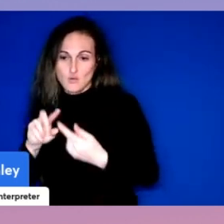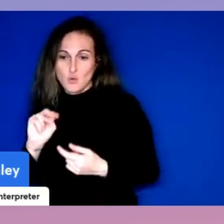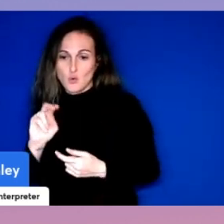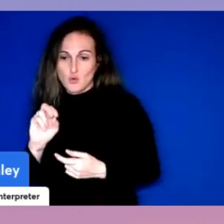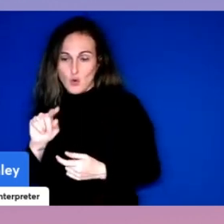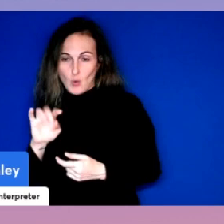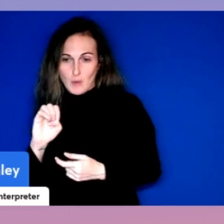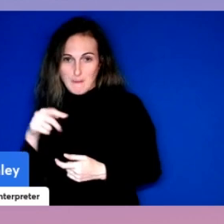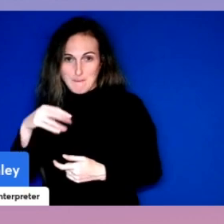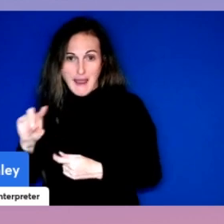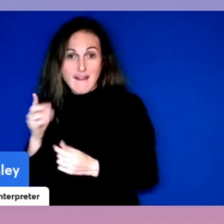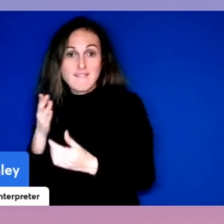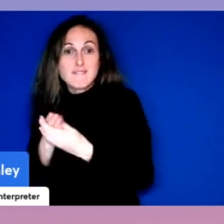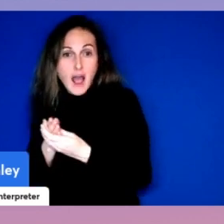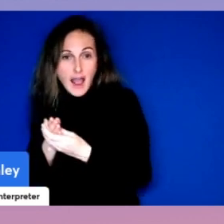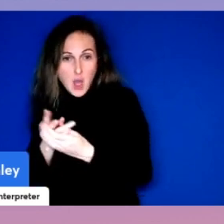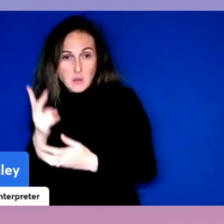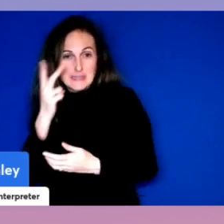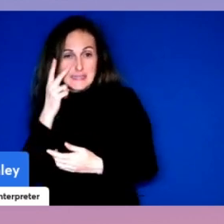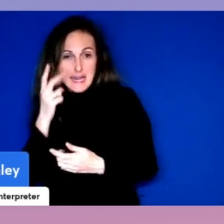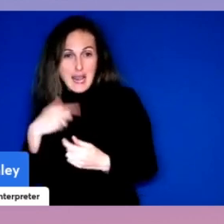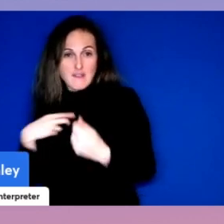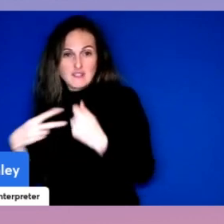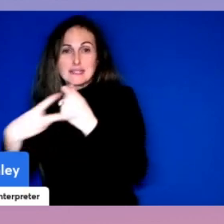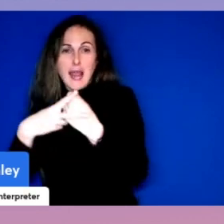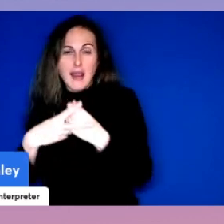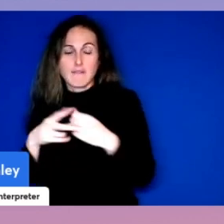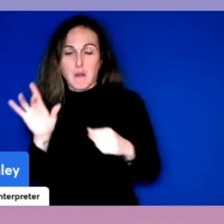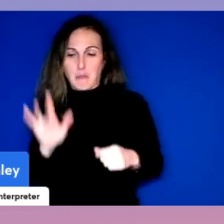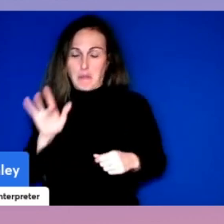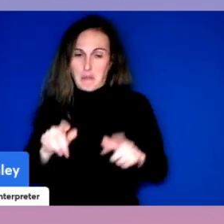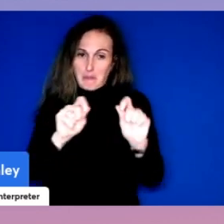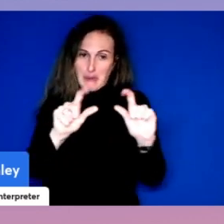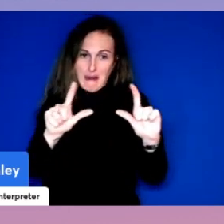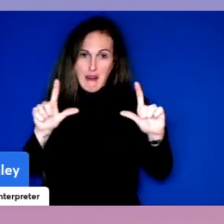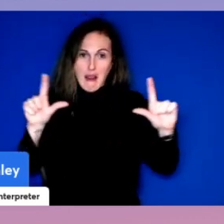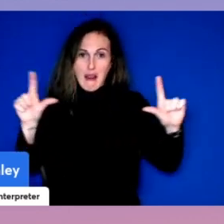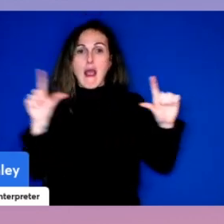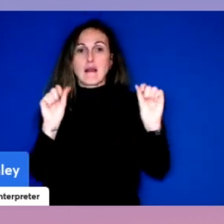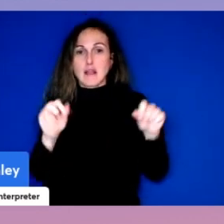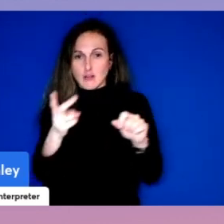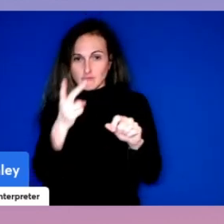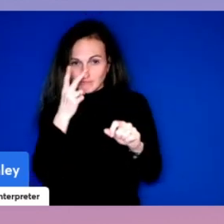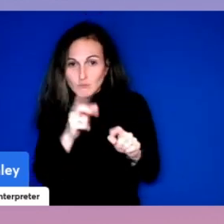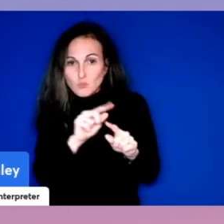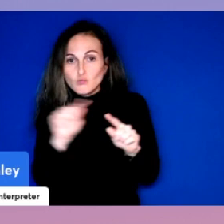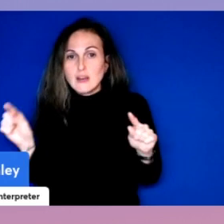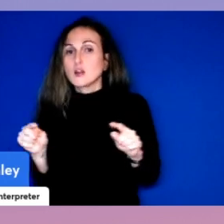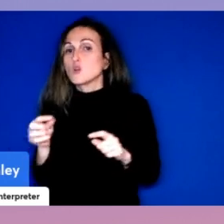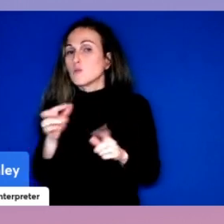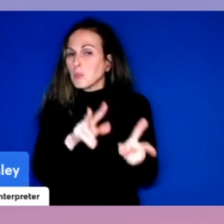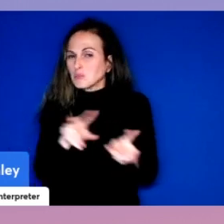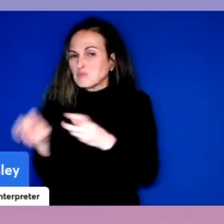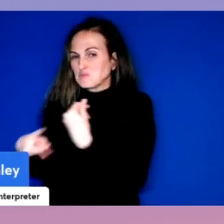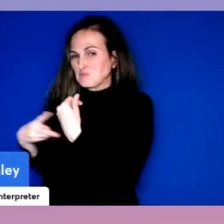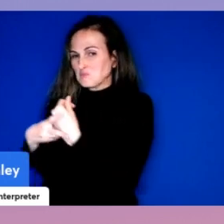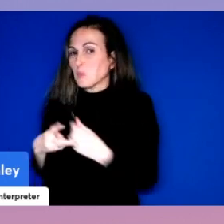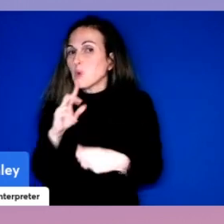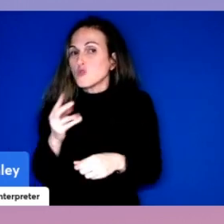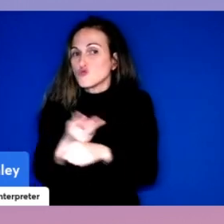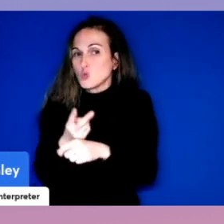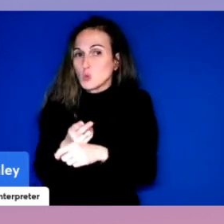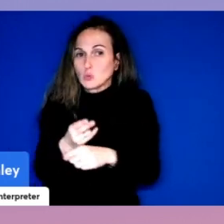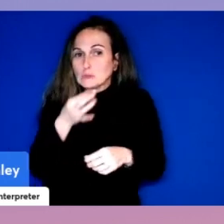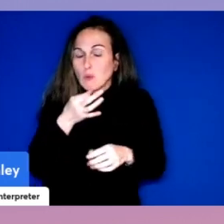So I save them here in this notepad file. I'll make it bigger. All right, we're going to come back and use these very shortly. Actually, right